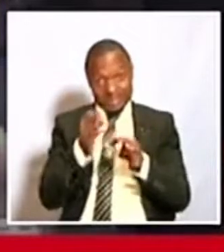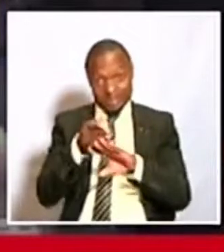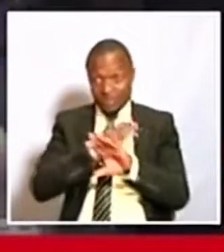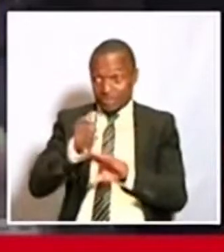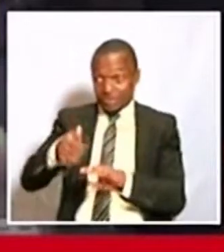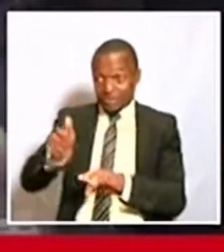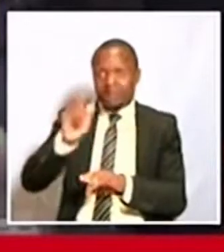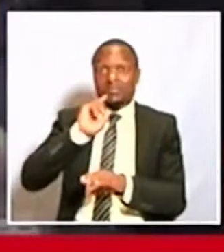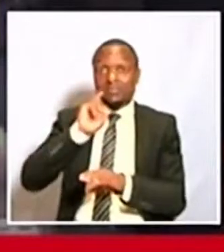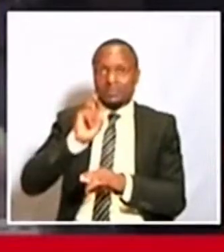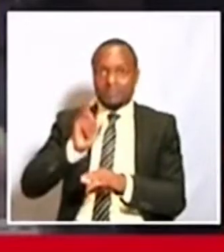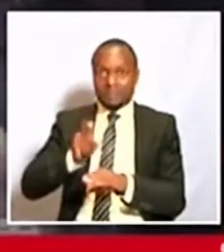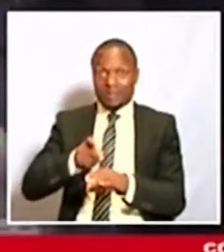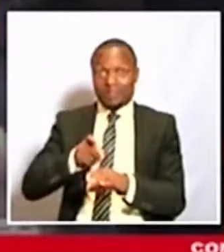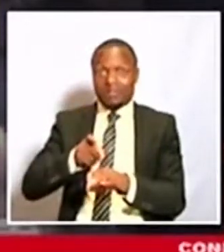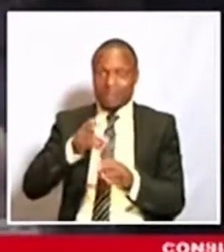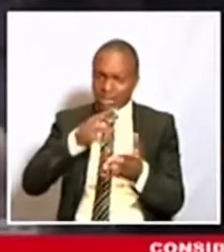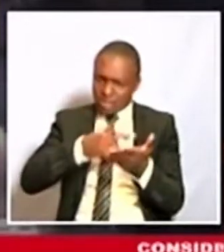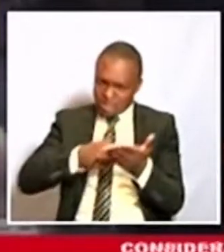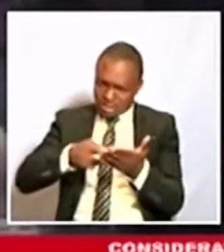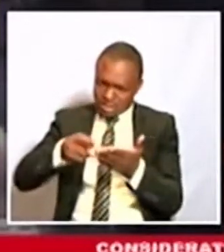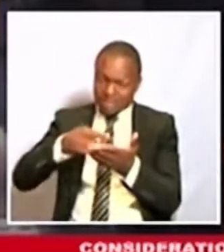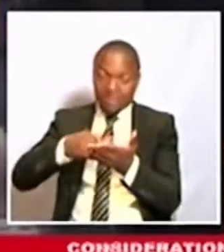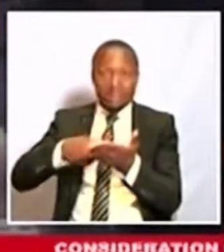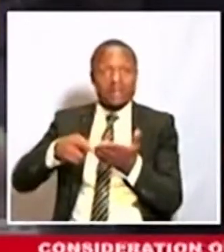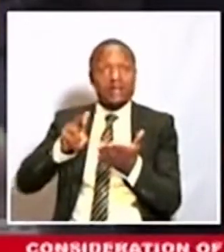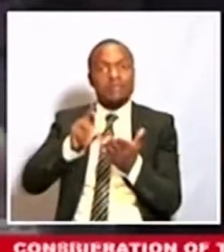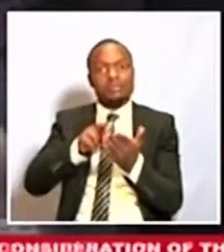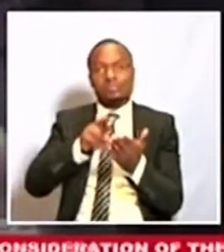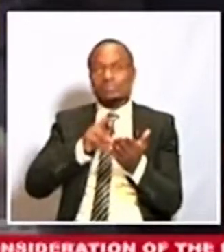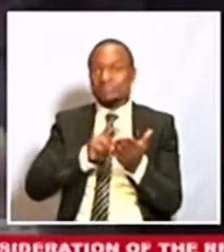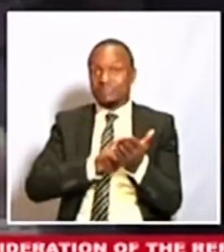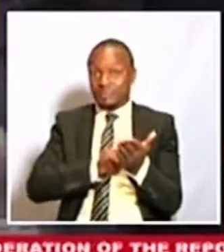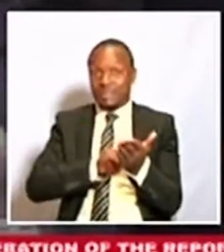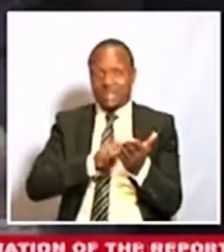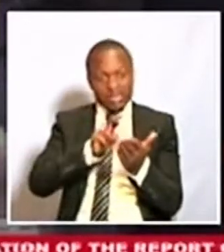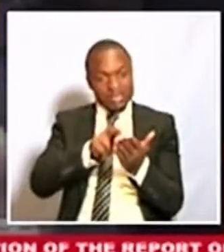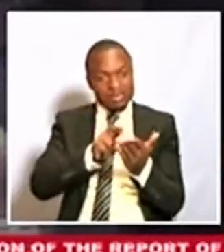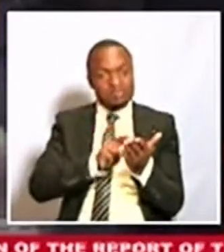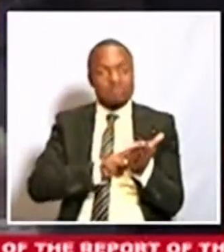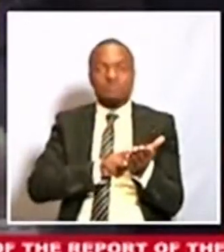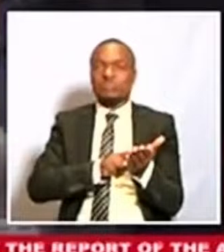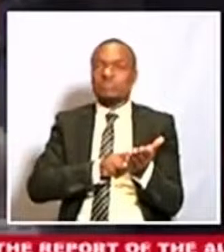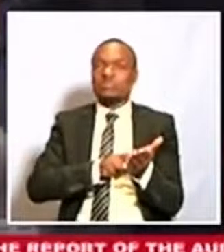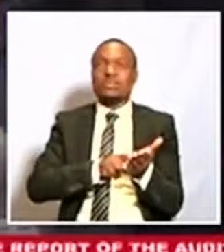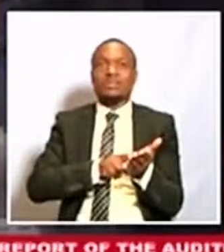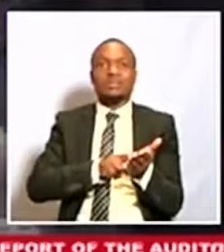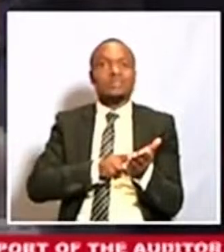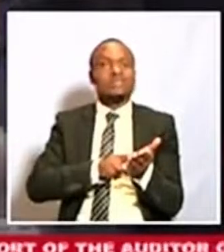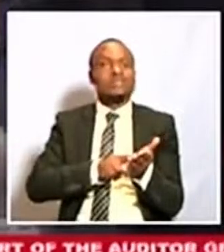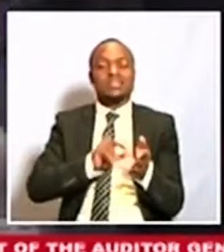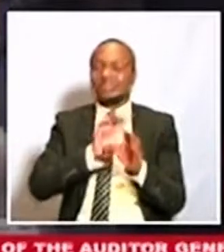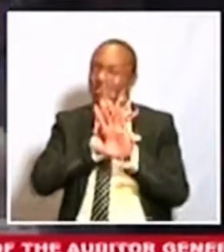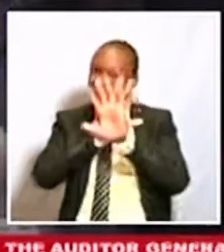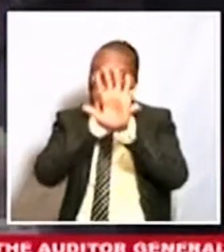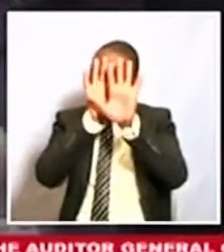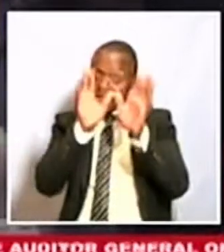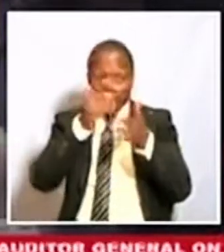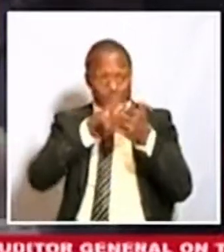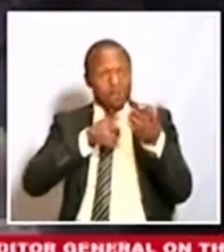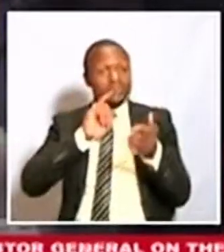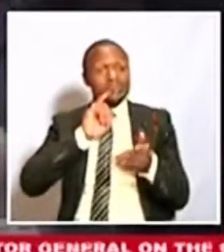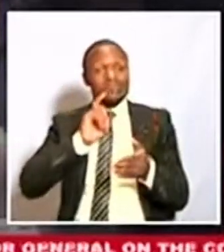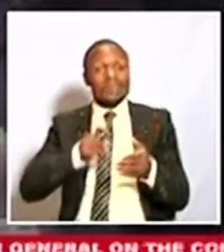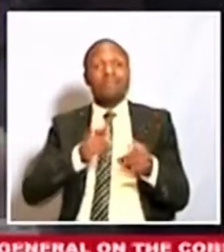let's take time to read the guidelines. The guidelines are very, very adequate. They are very, very instructive of what should be